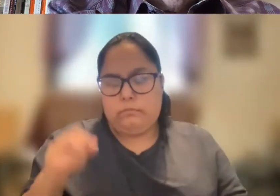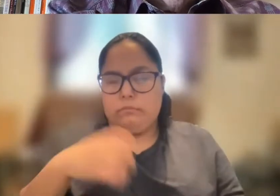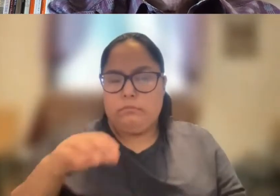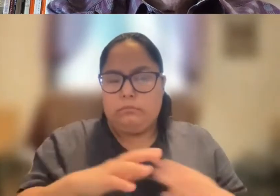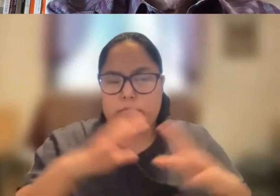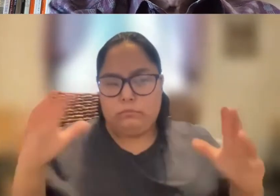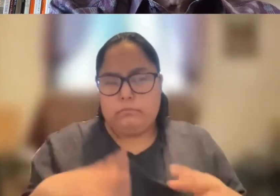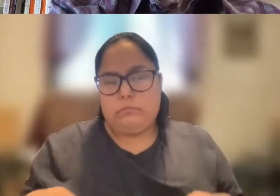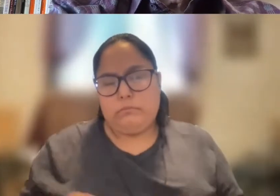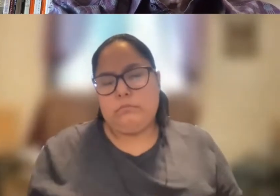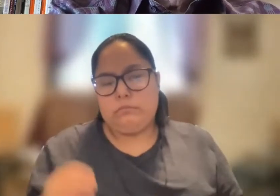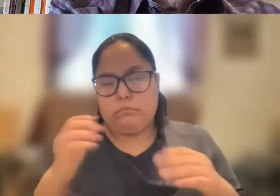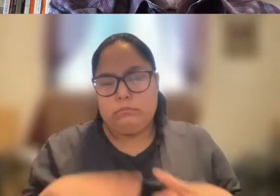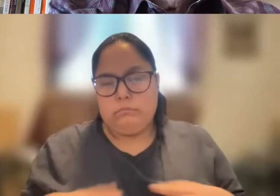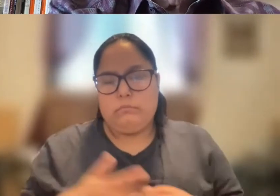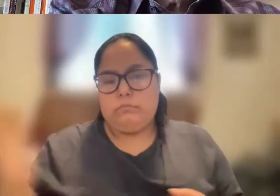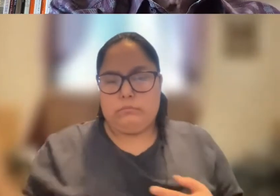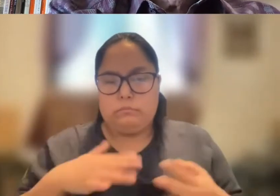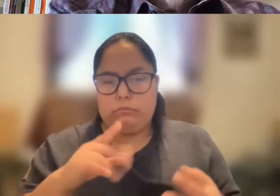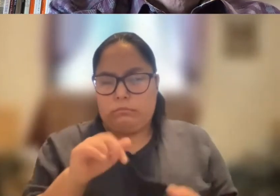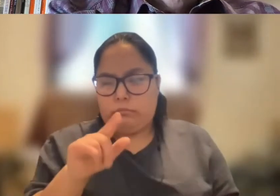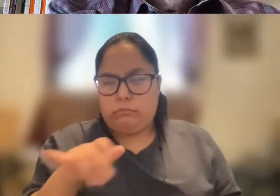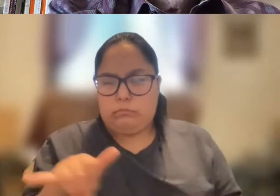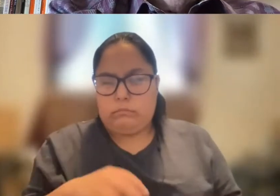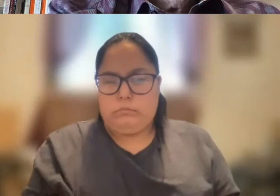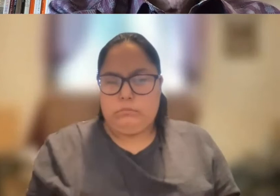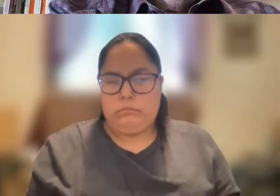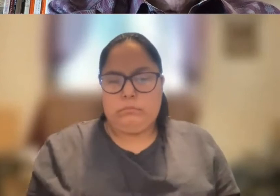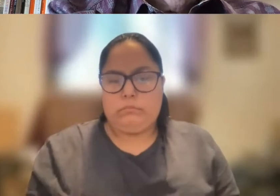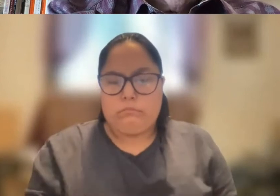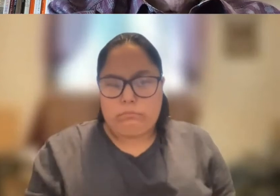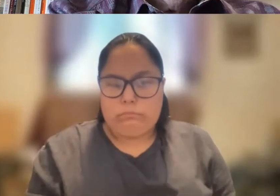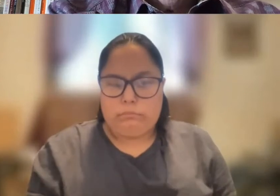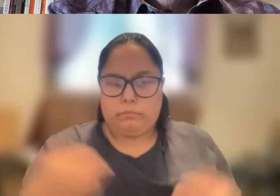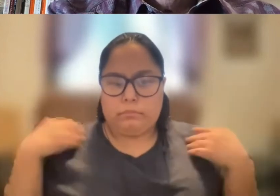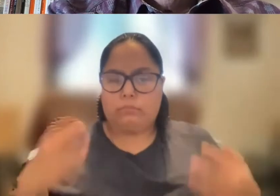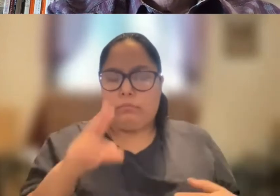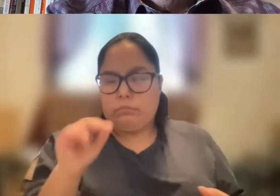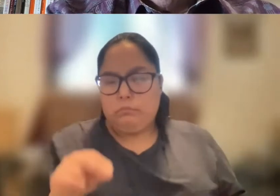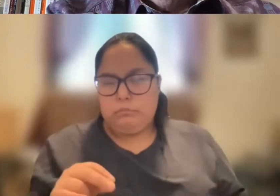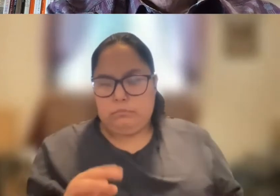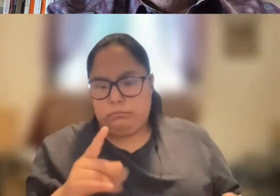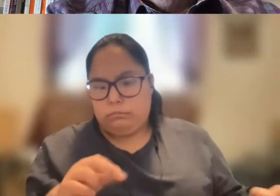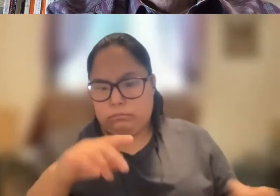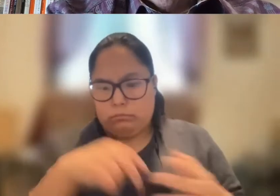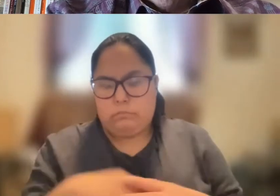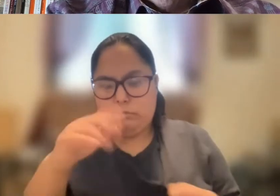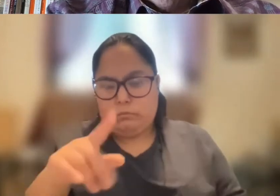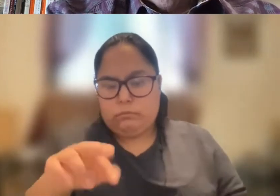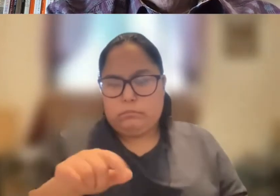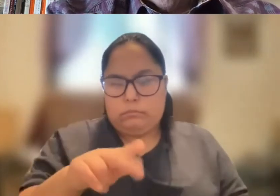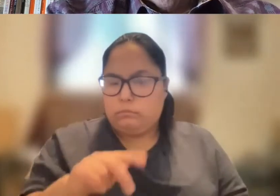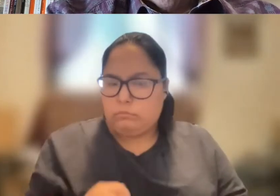process will be completely outside of the military. Having someone who has no vested interest in it,